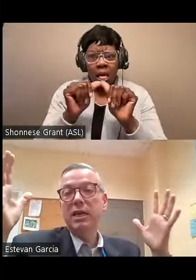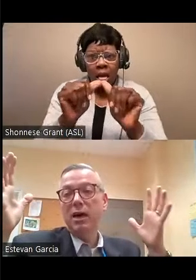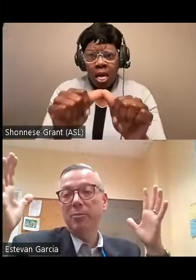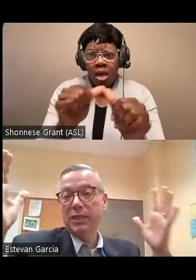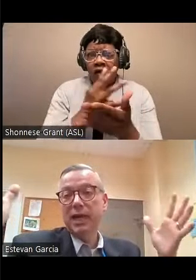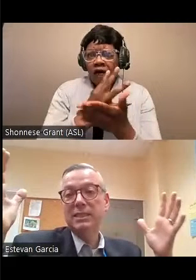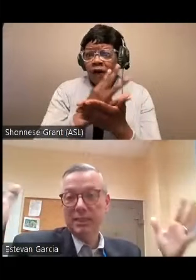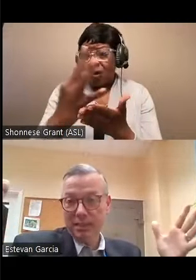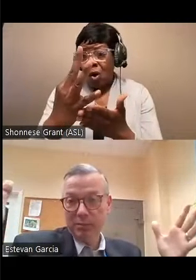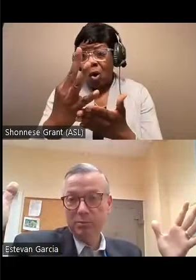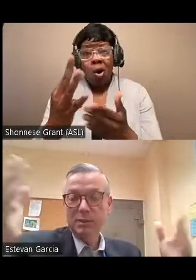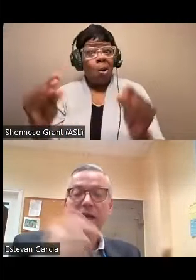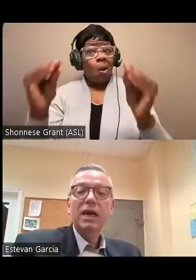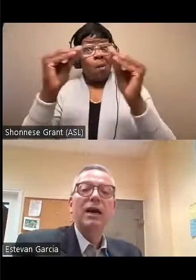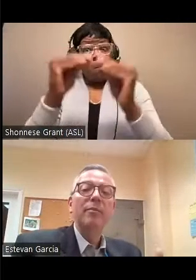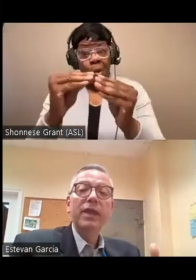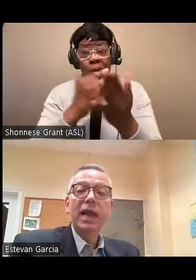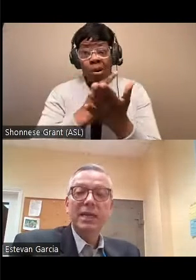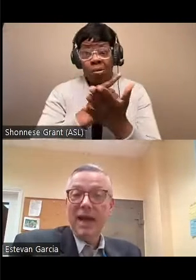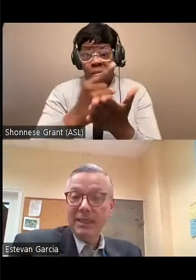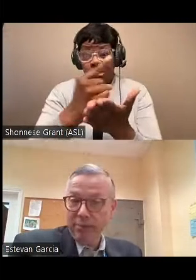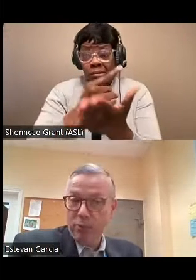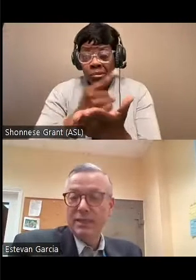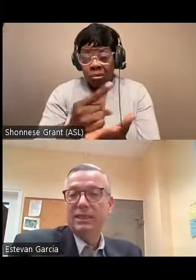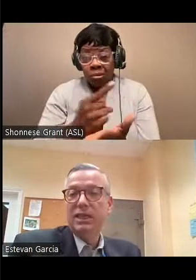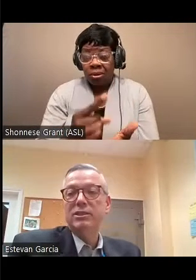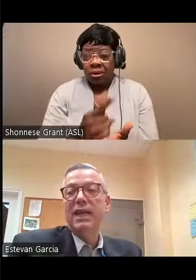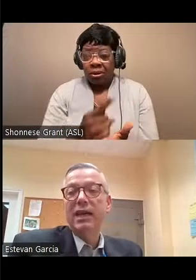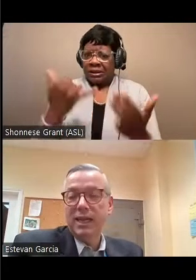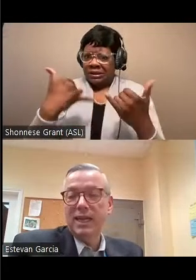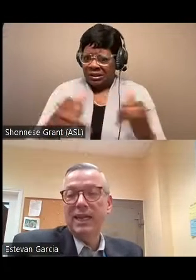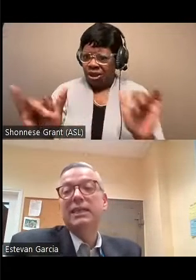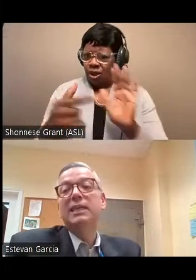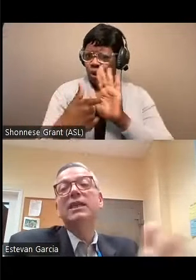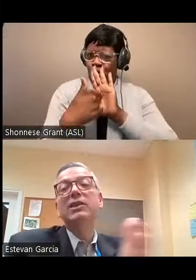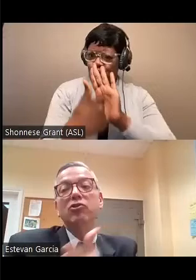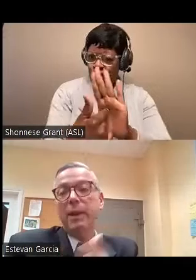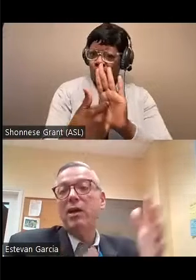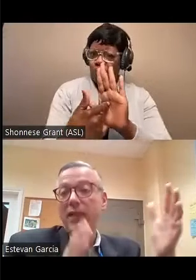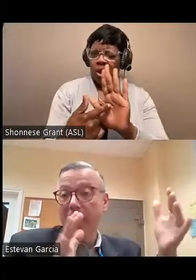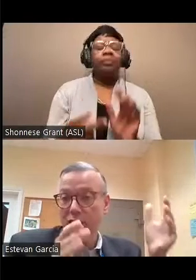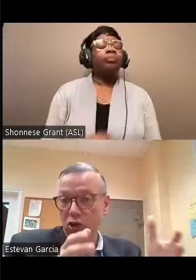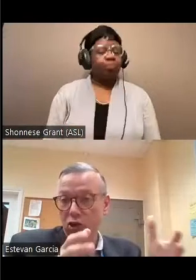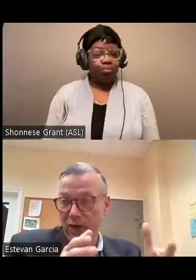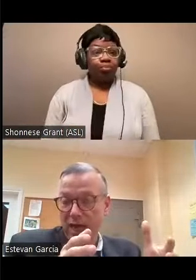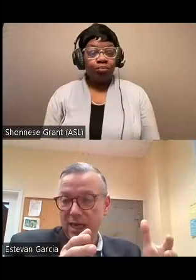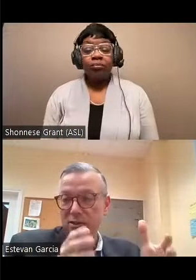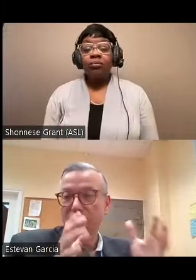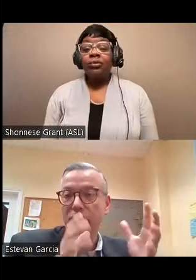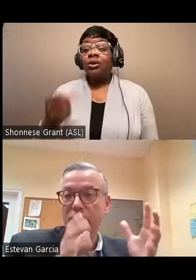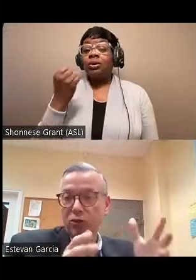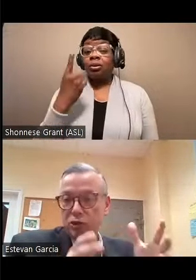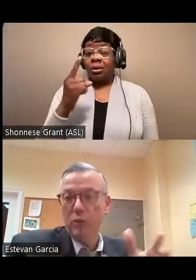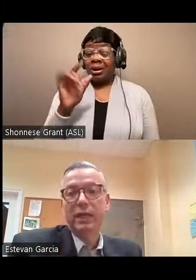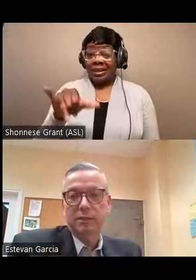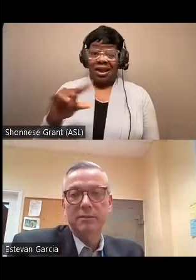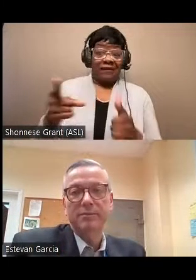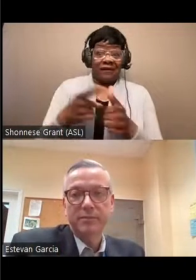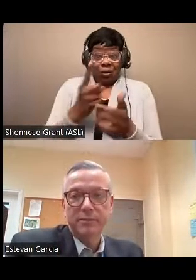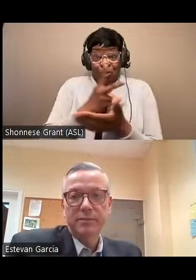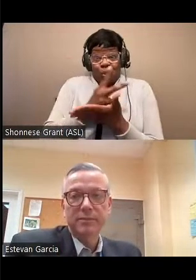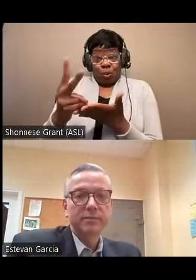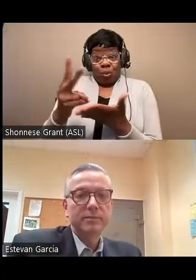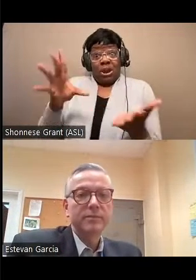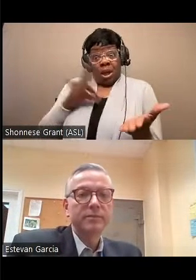these signs and symptoms. And that's important, is to understand that it continues beyond that acute phase, the first 2 weeks.